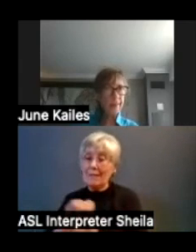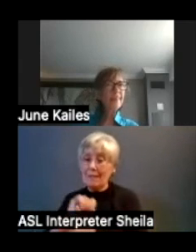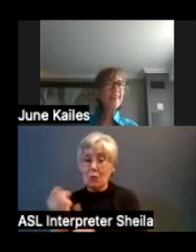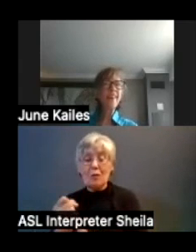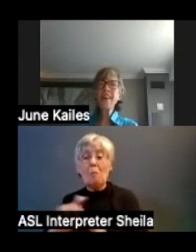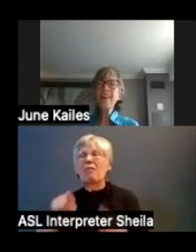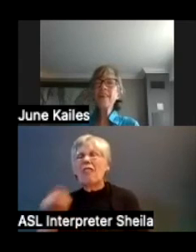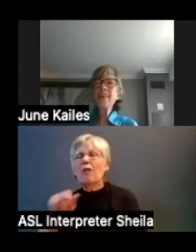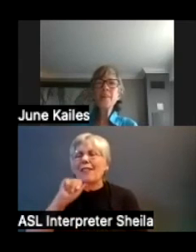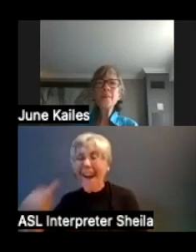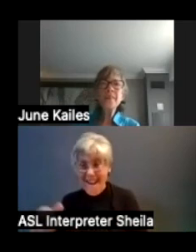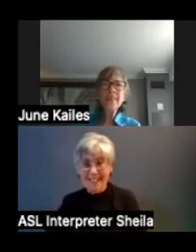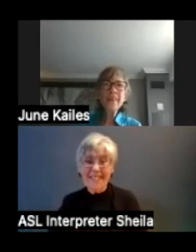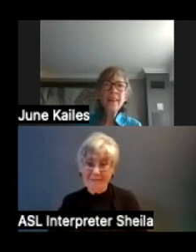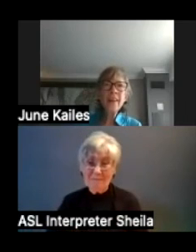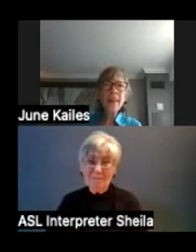not.